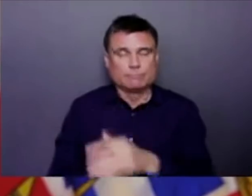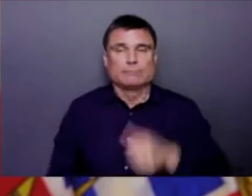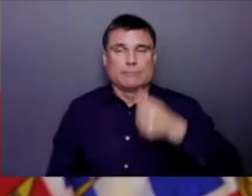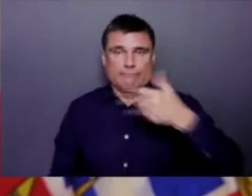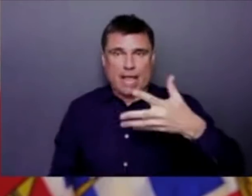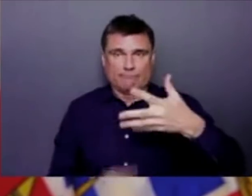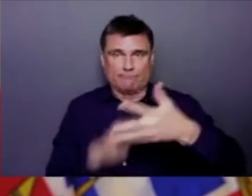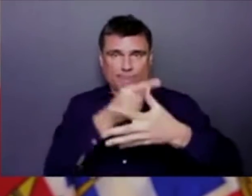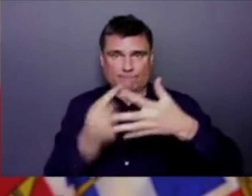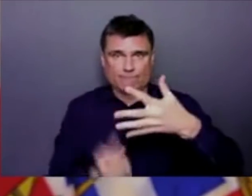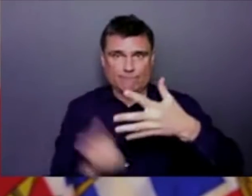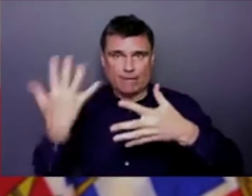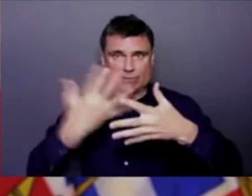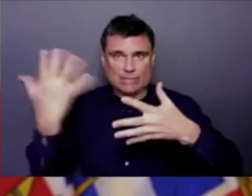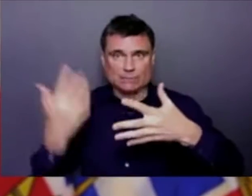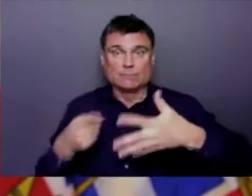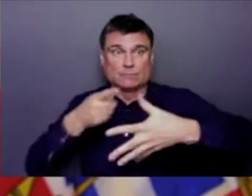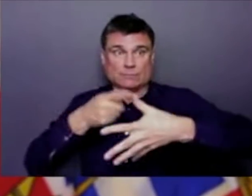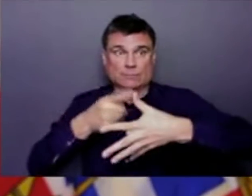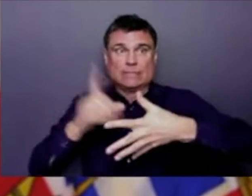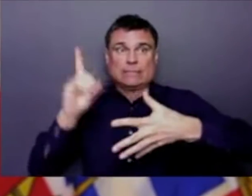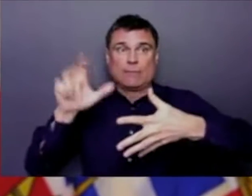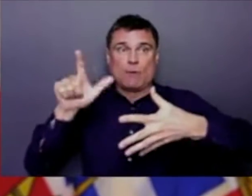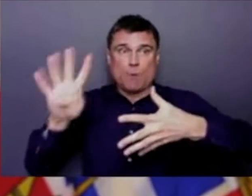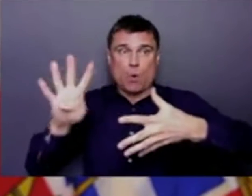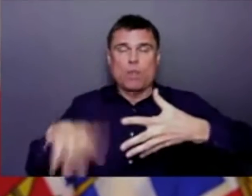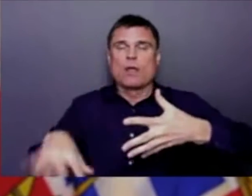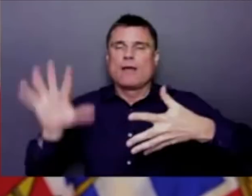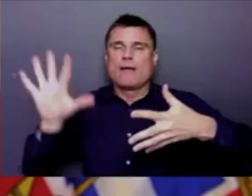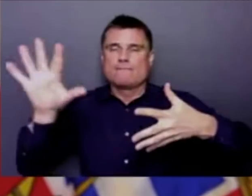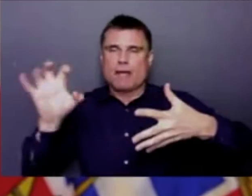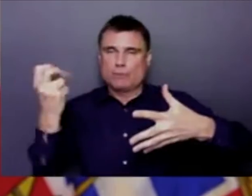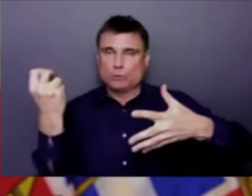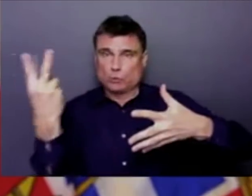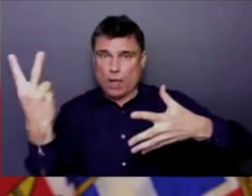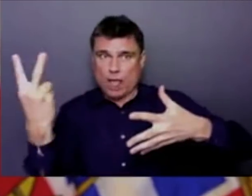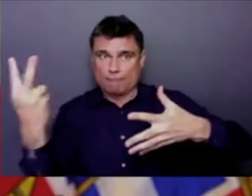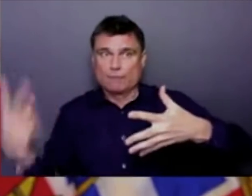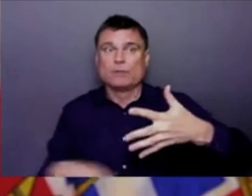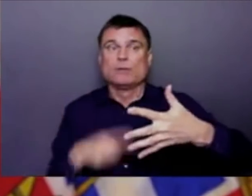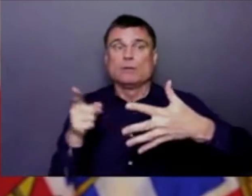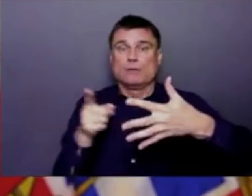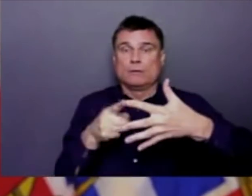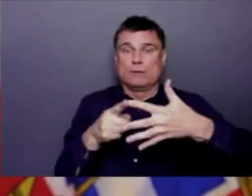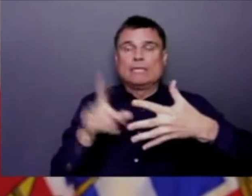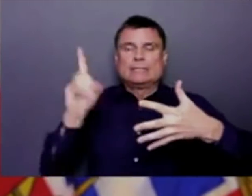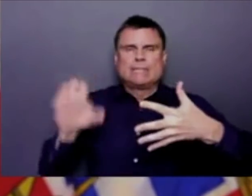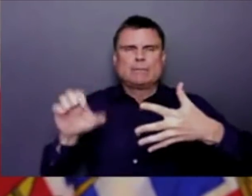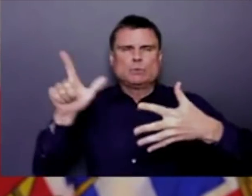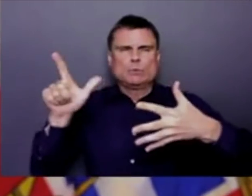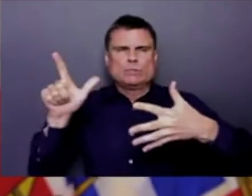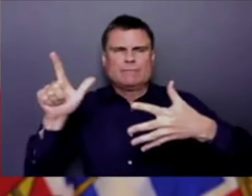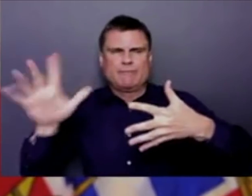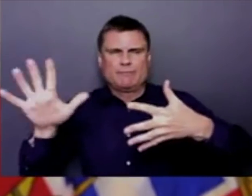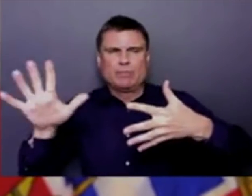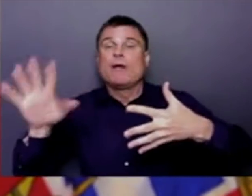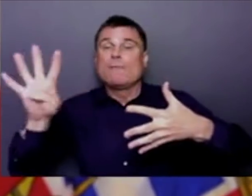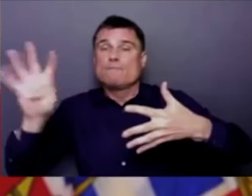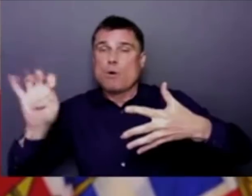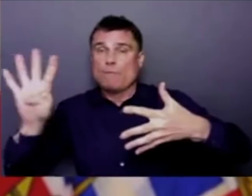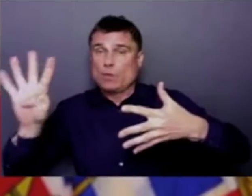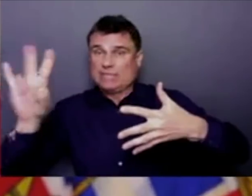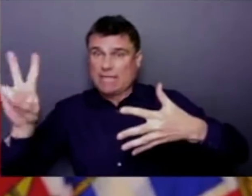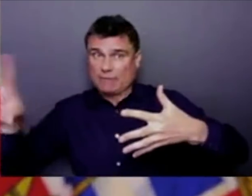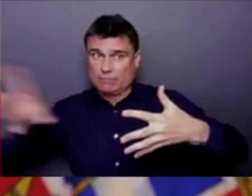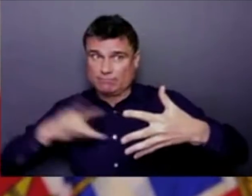from December 24th to 25th we had 512 new cases diagnosed with COVID-19.